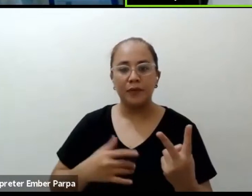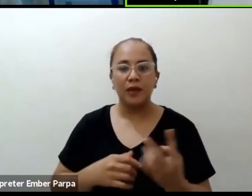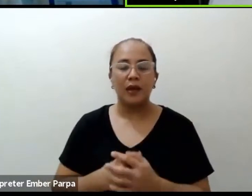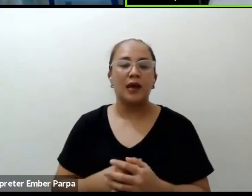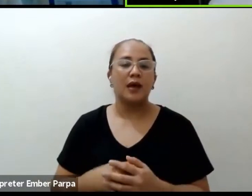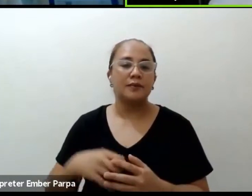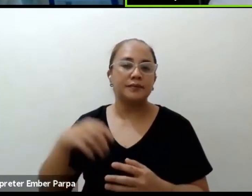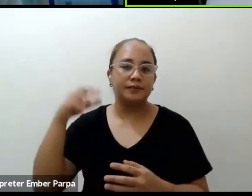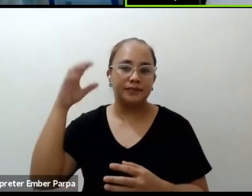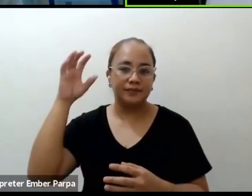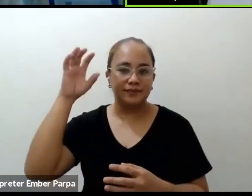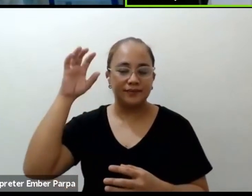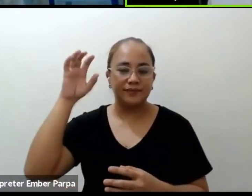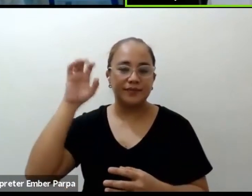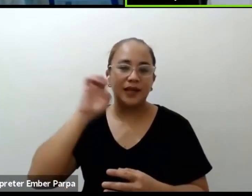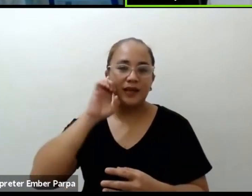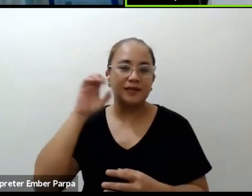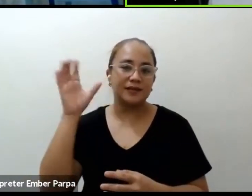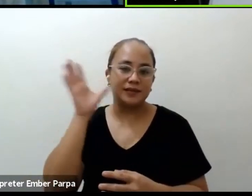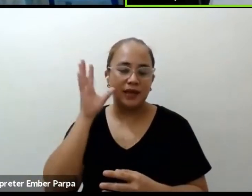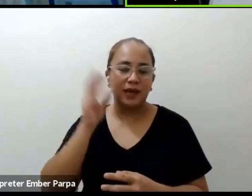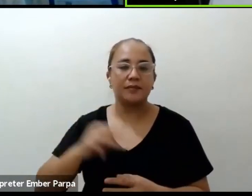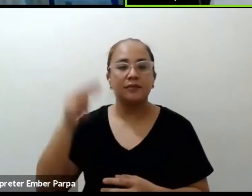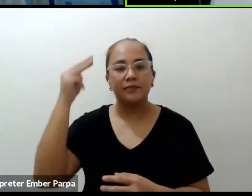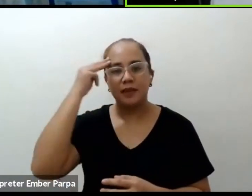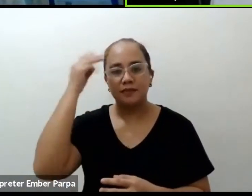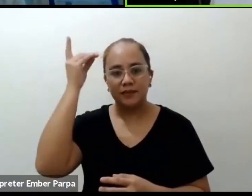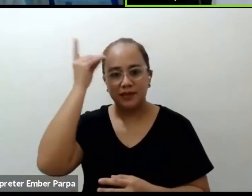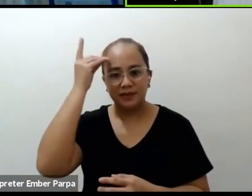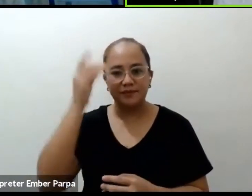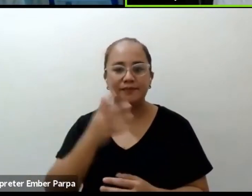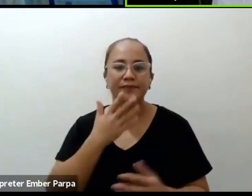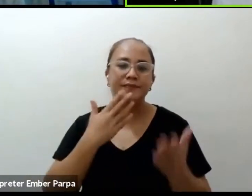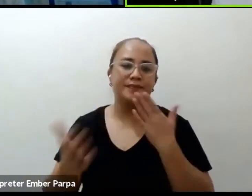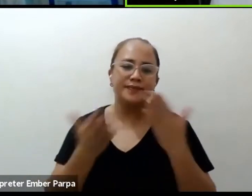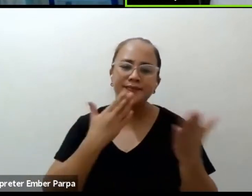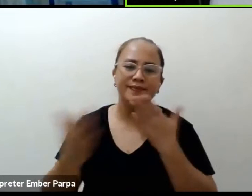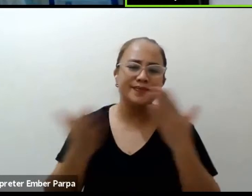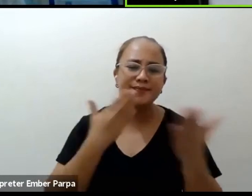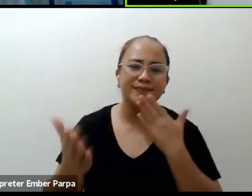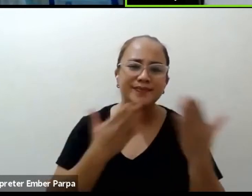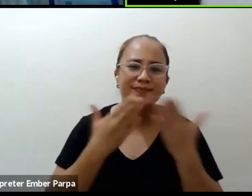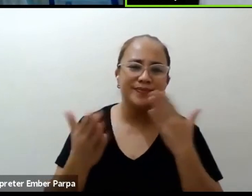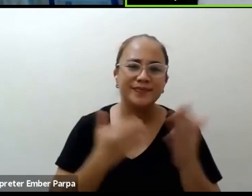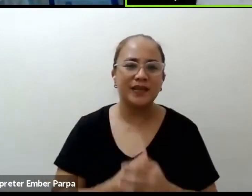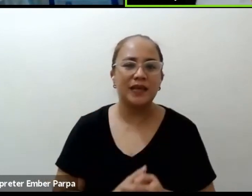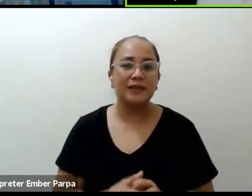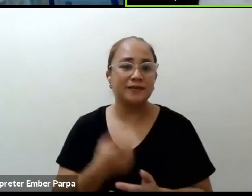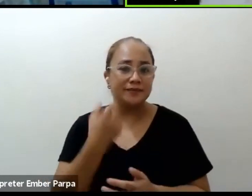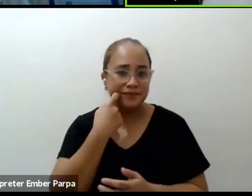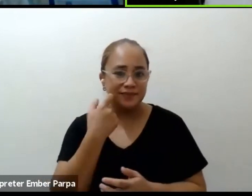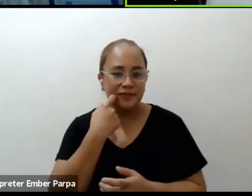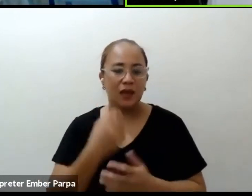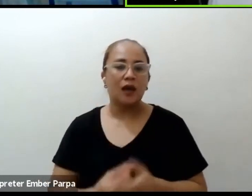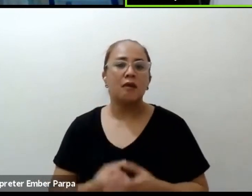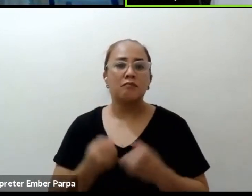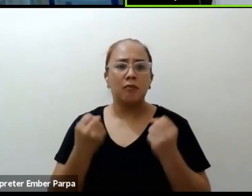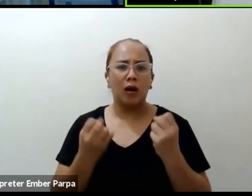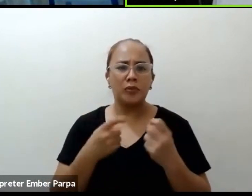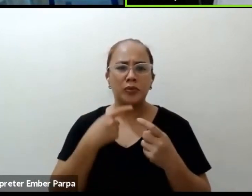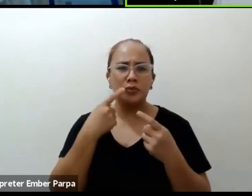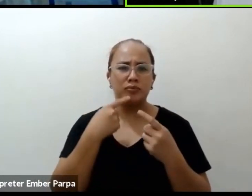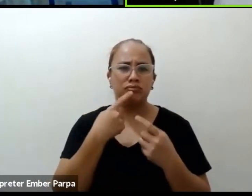Cabral and Secretary Manolet Dairit. Salamat po ng marami. Kanina po, marami na pong mention